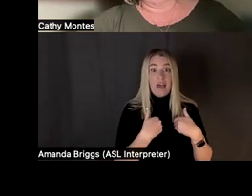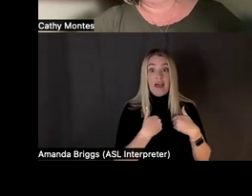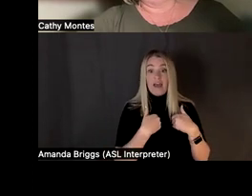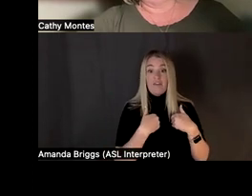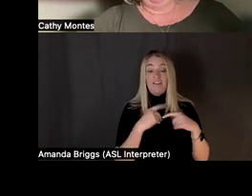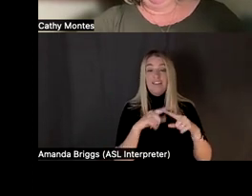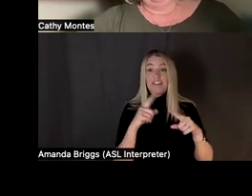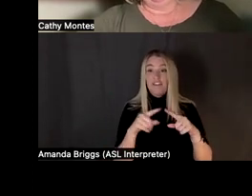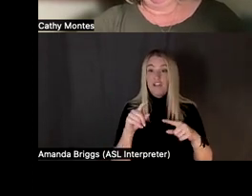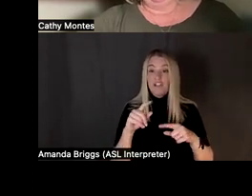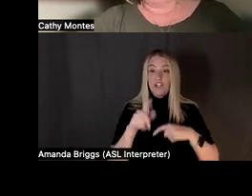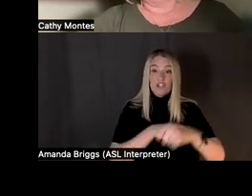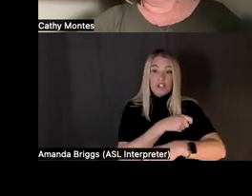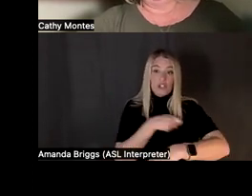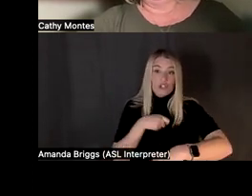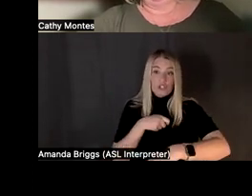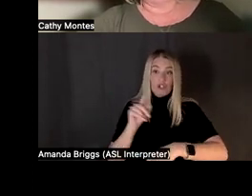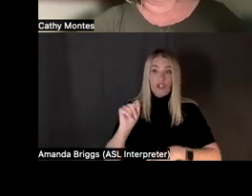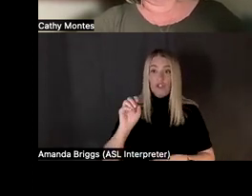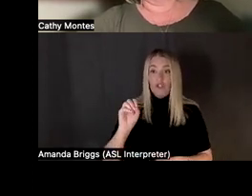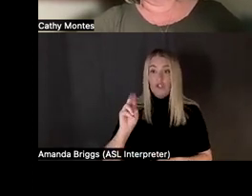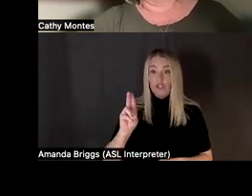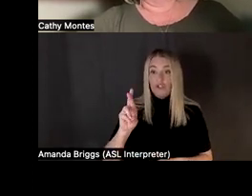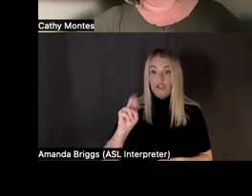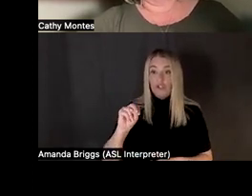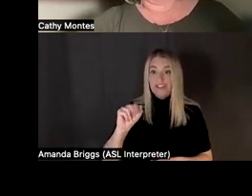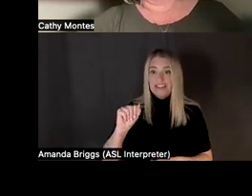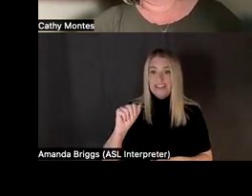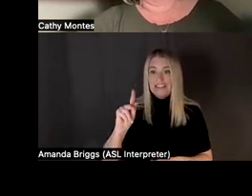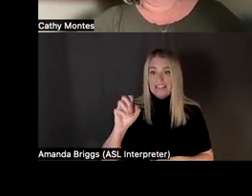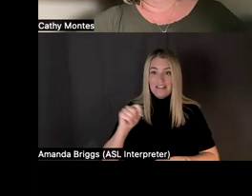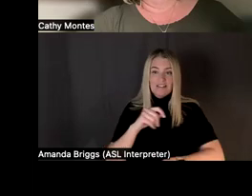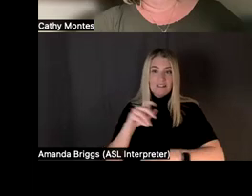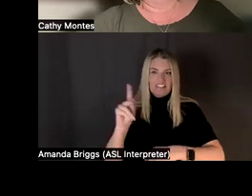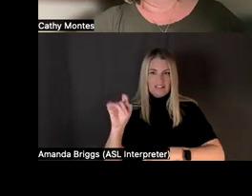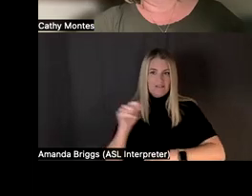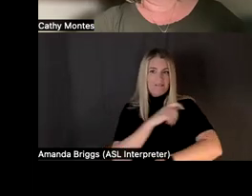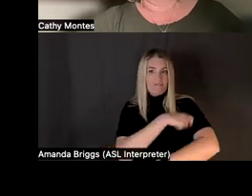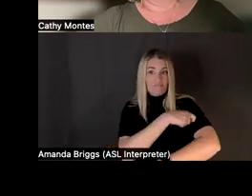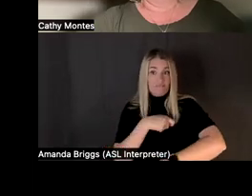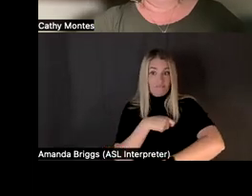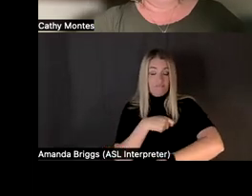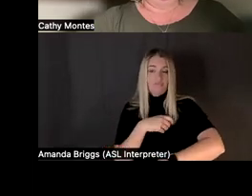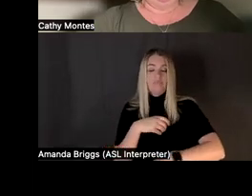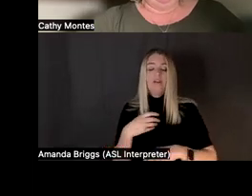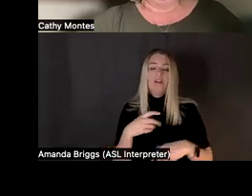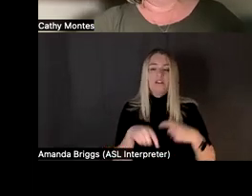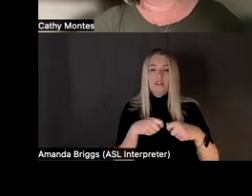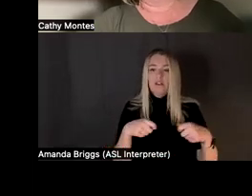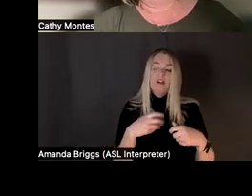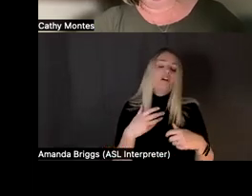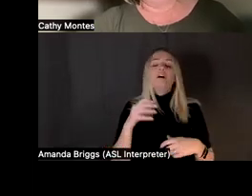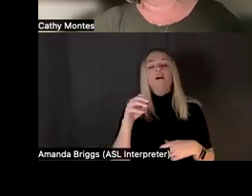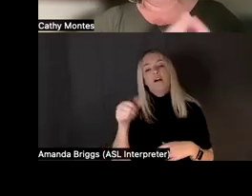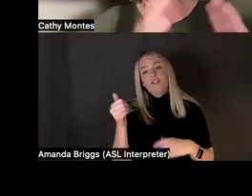tourniquet kits for our classrooms. Each classroom has 2 tourniquets each. And then obviously all of the other smaller